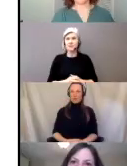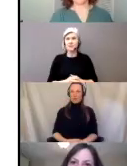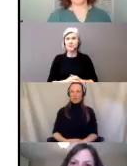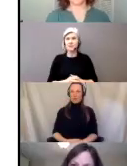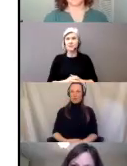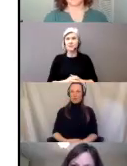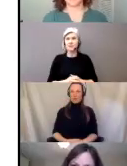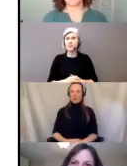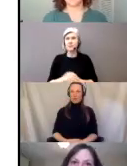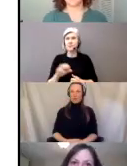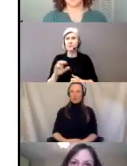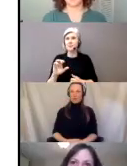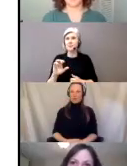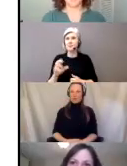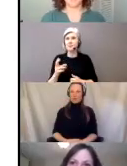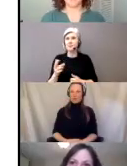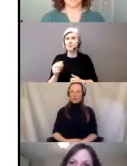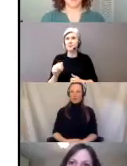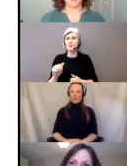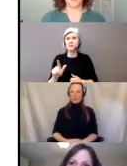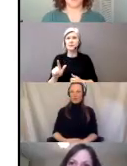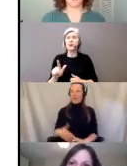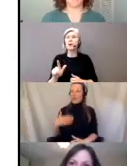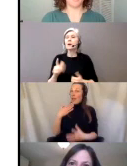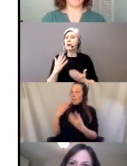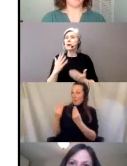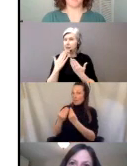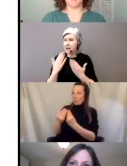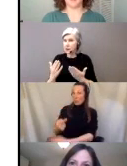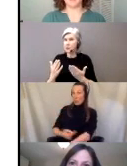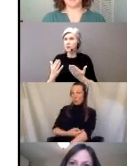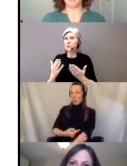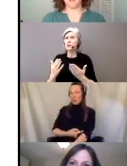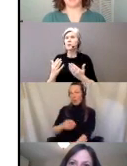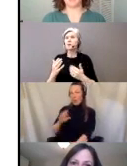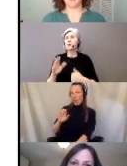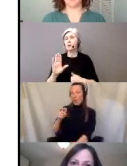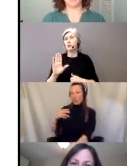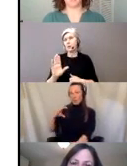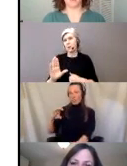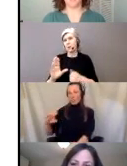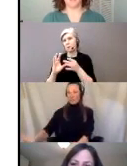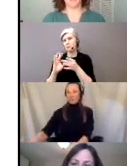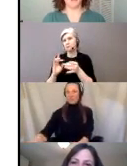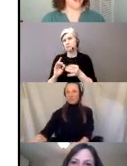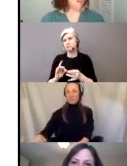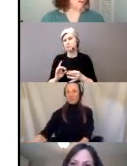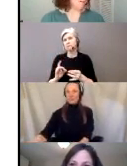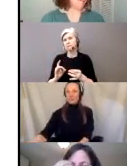All right, thank you so much, Dr. Etches, for your opening remarks. It's really lovely to have you here on the call